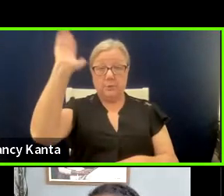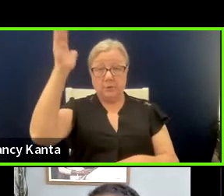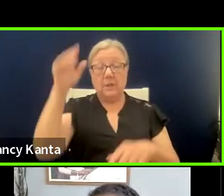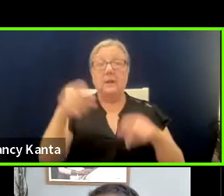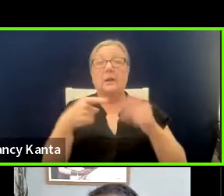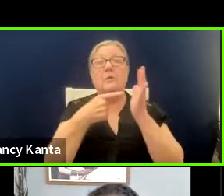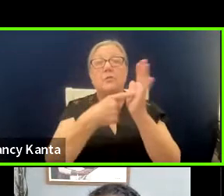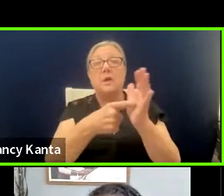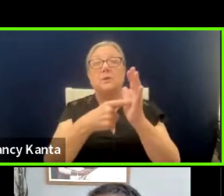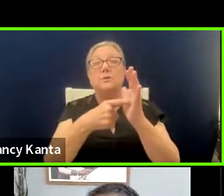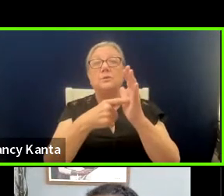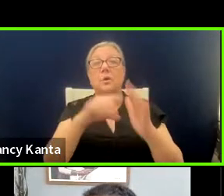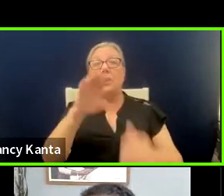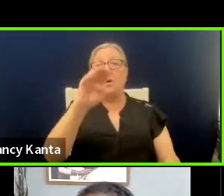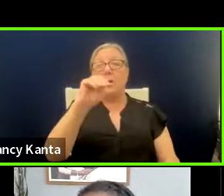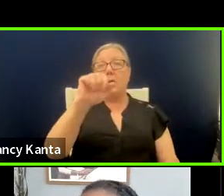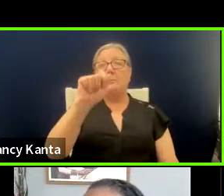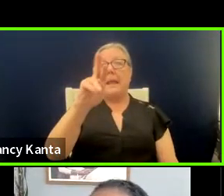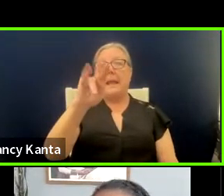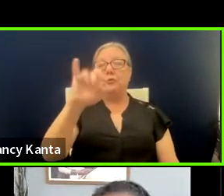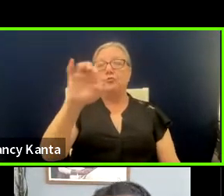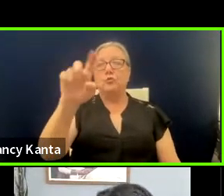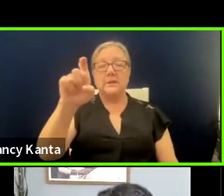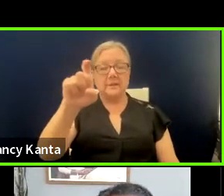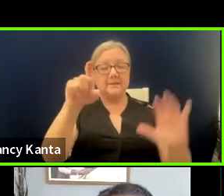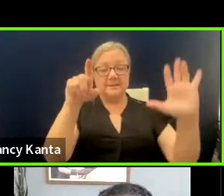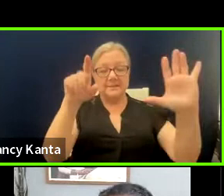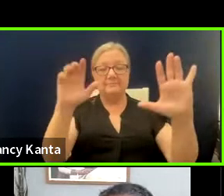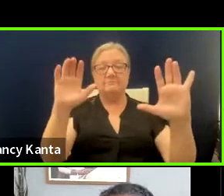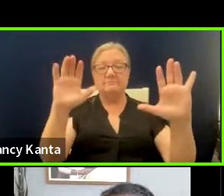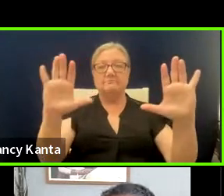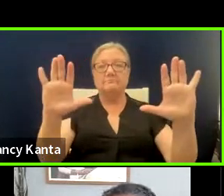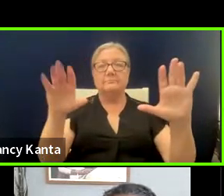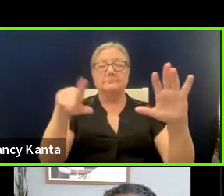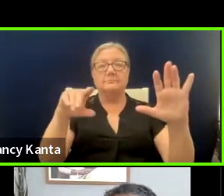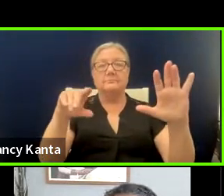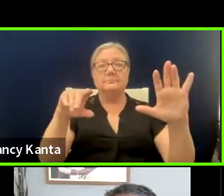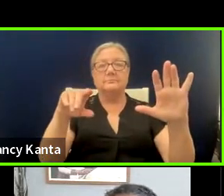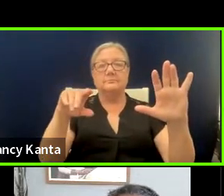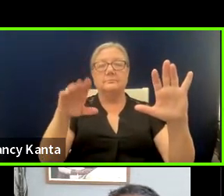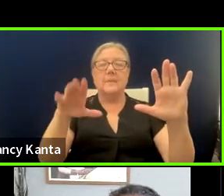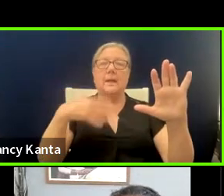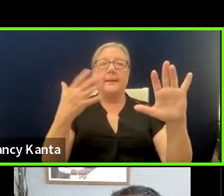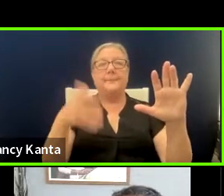like which components, or some grading on